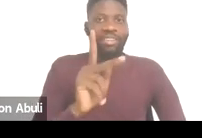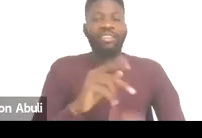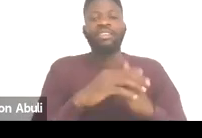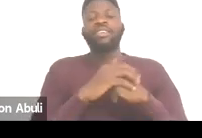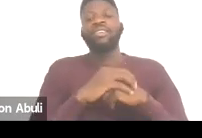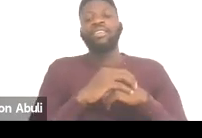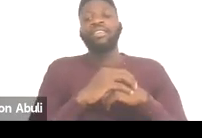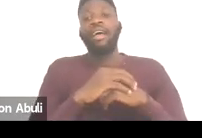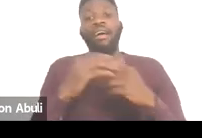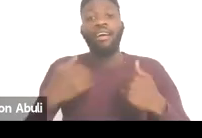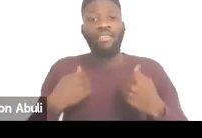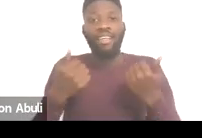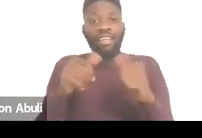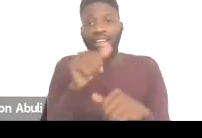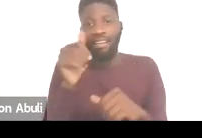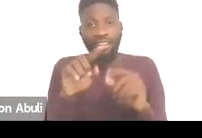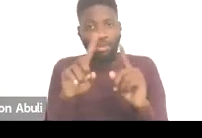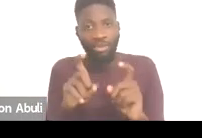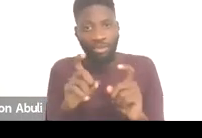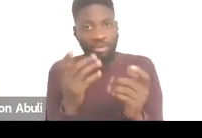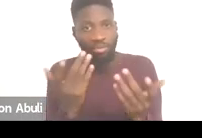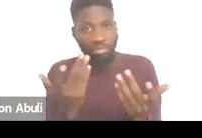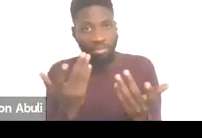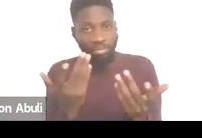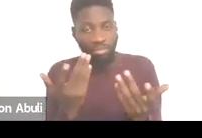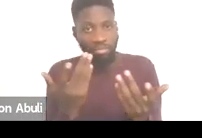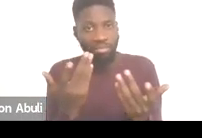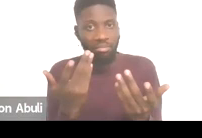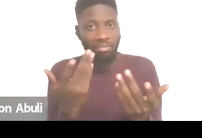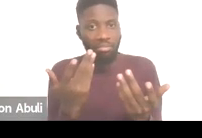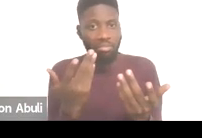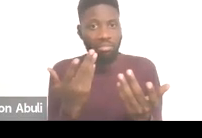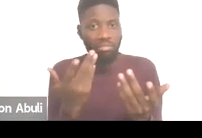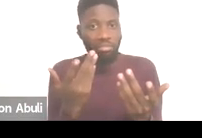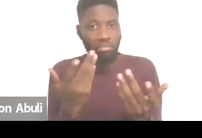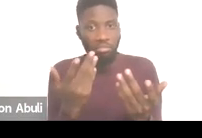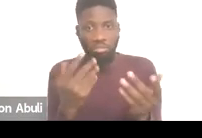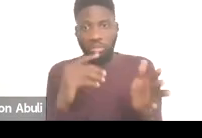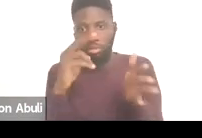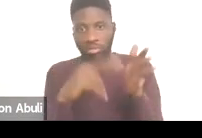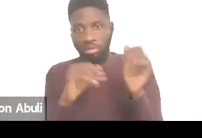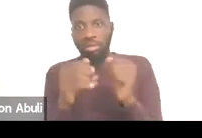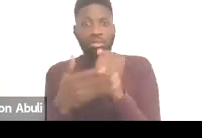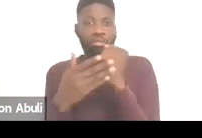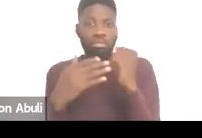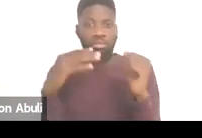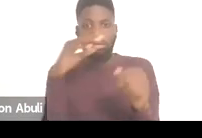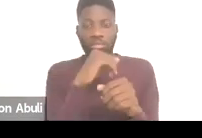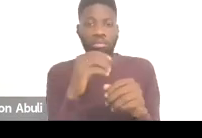Is there any other question? Maybe you can help me read through it that I've not been able to